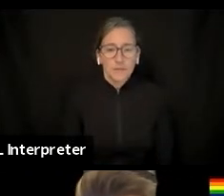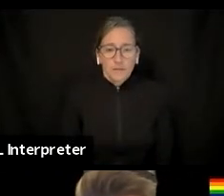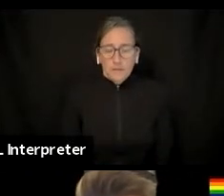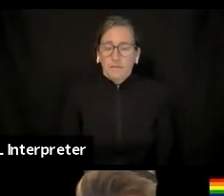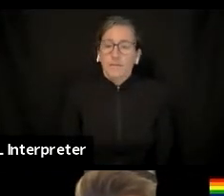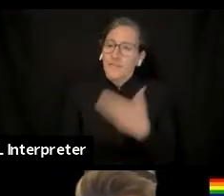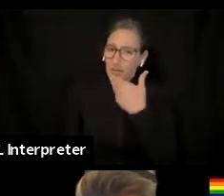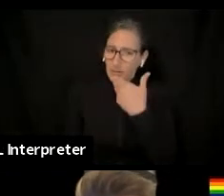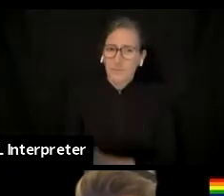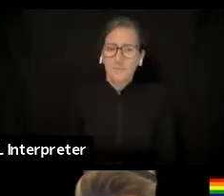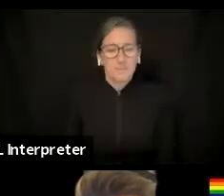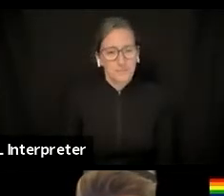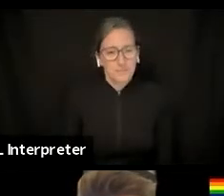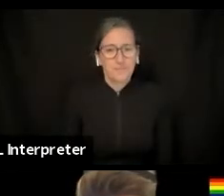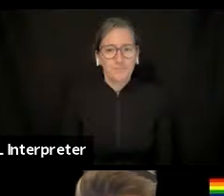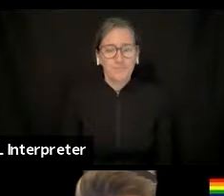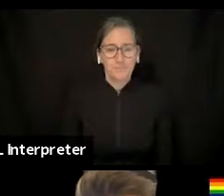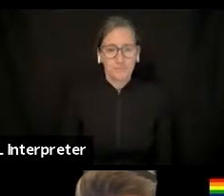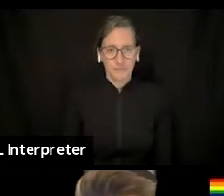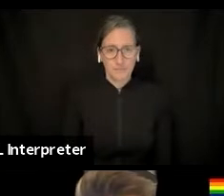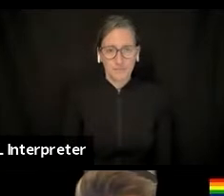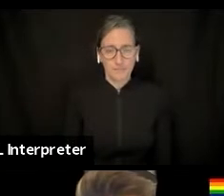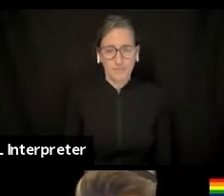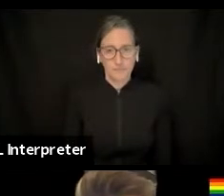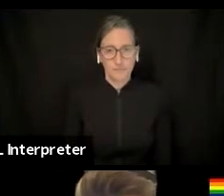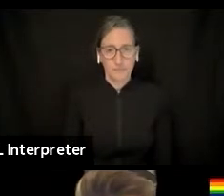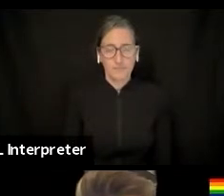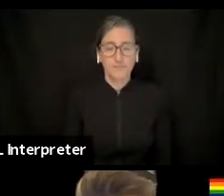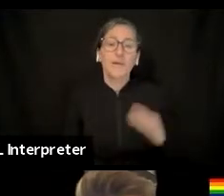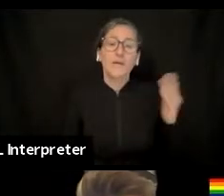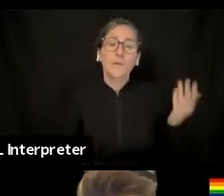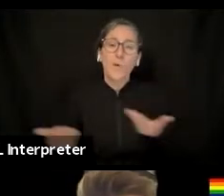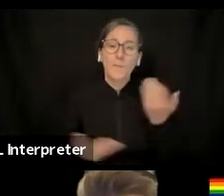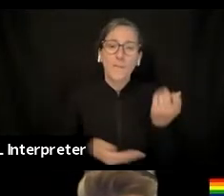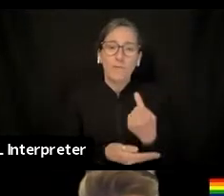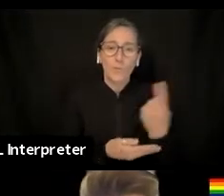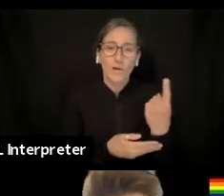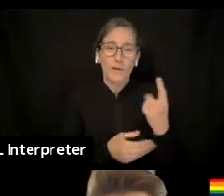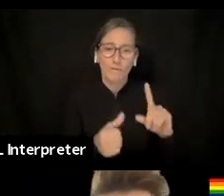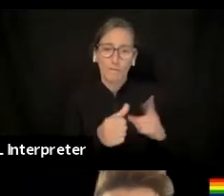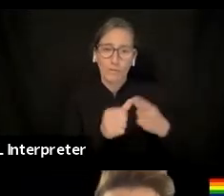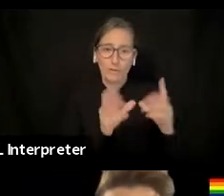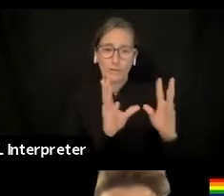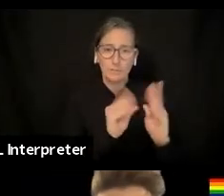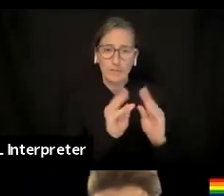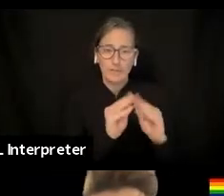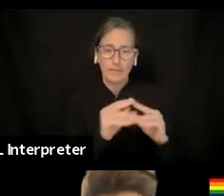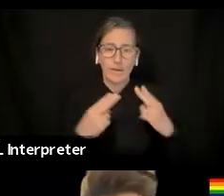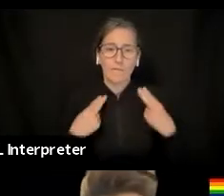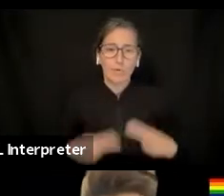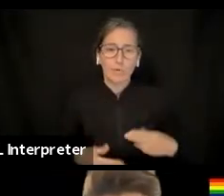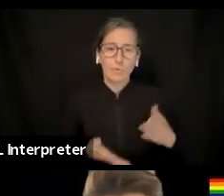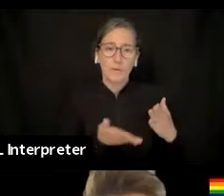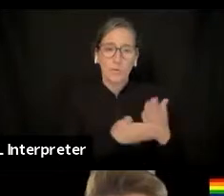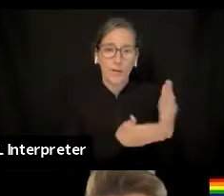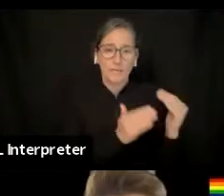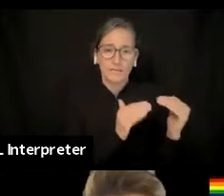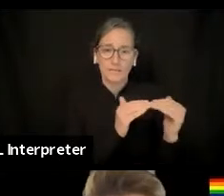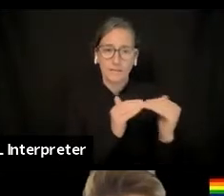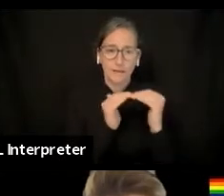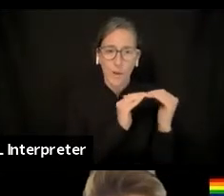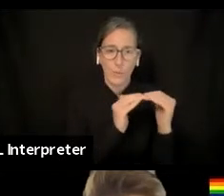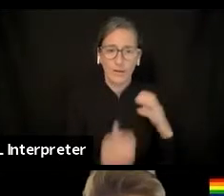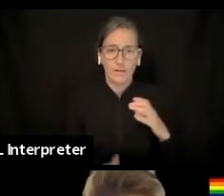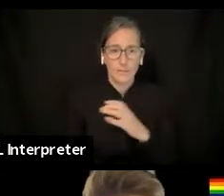Juan. Thanks so much for this. Welcome, everybody, to the first meeting of the Human Rights and Equity Commission. My name